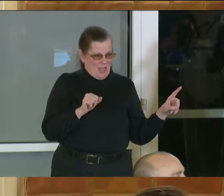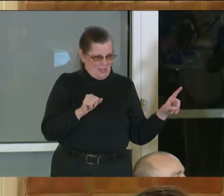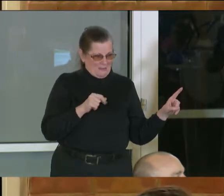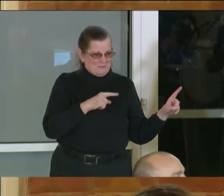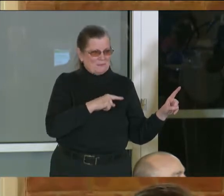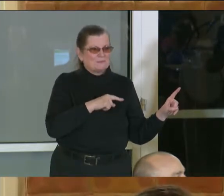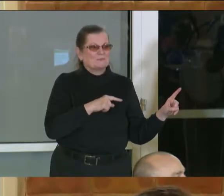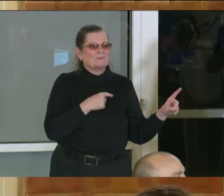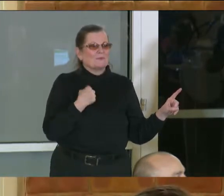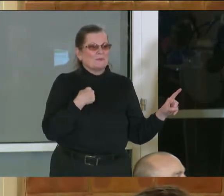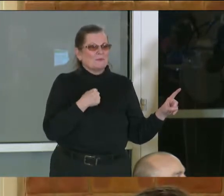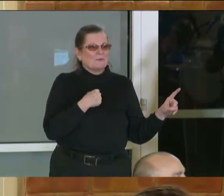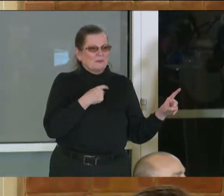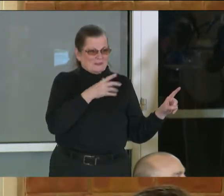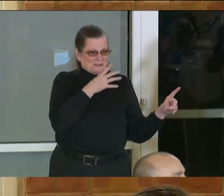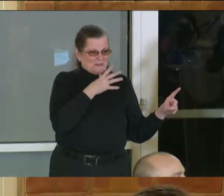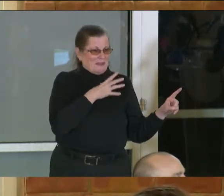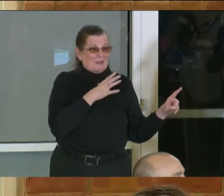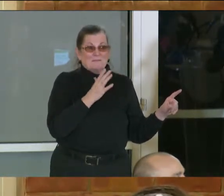first one